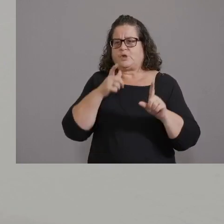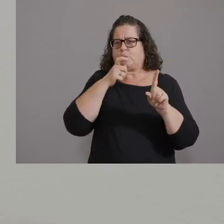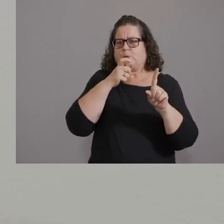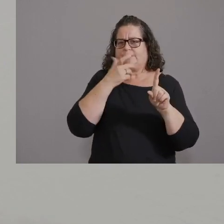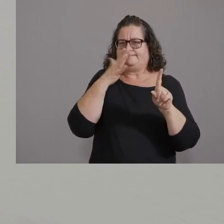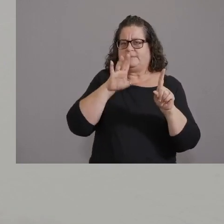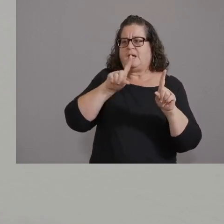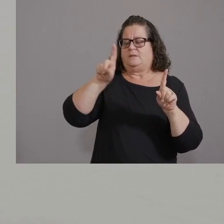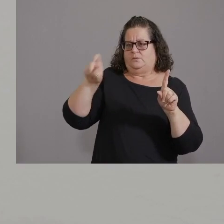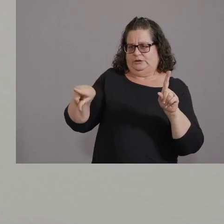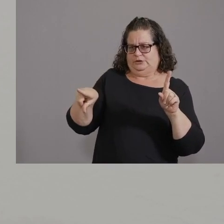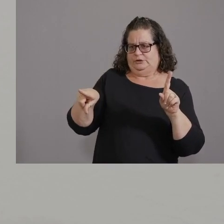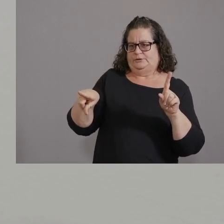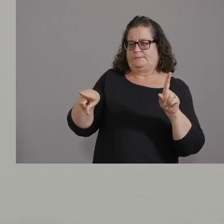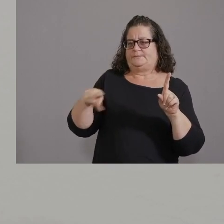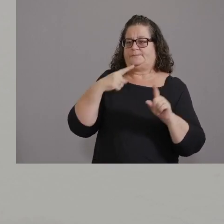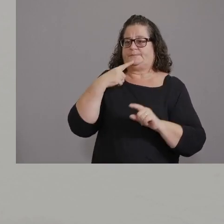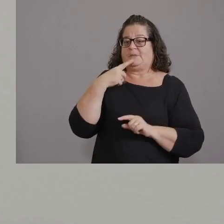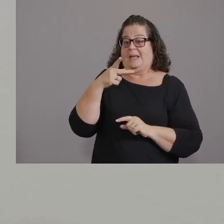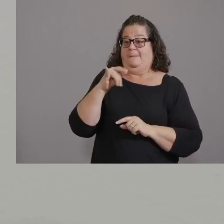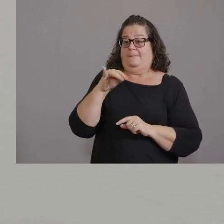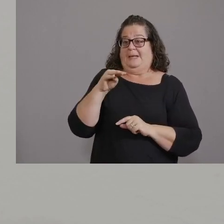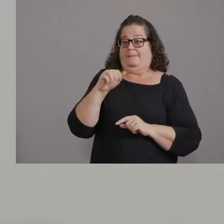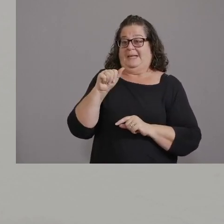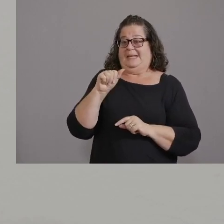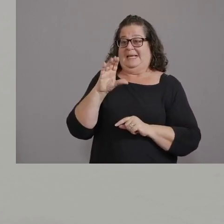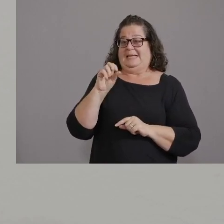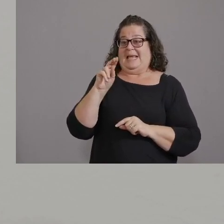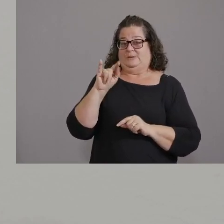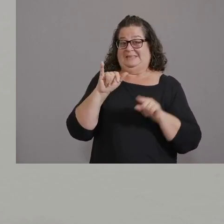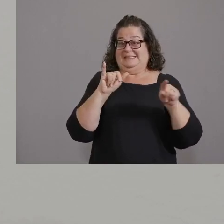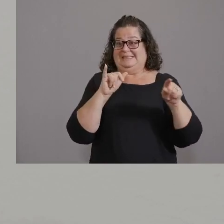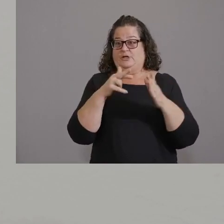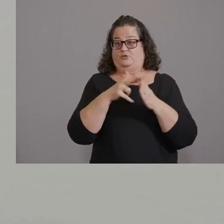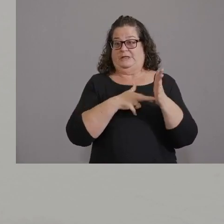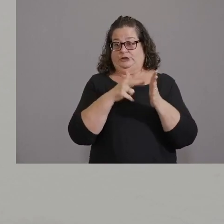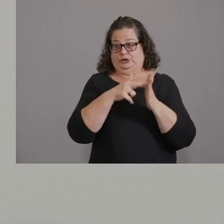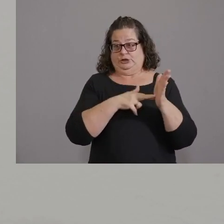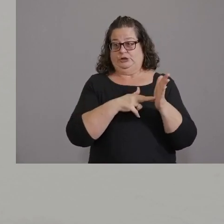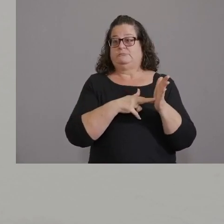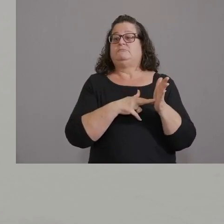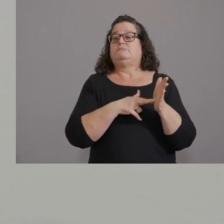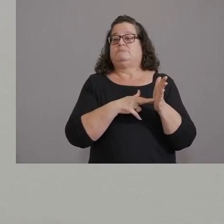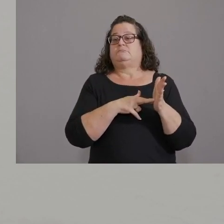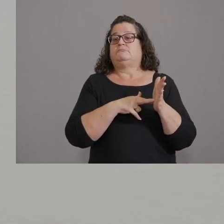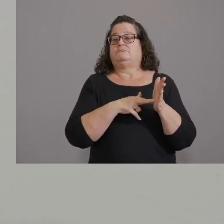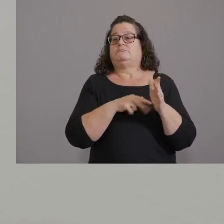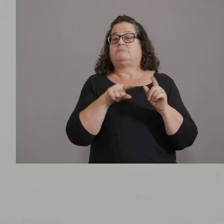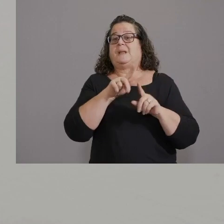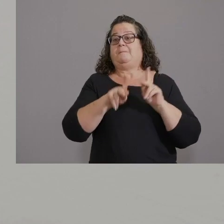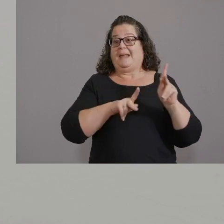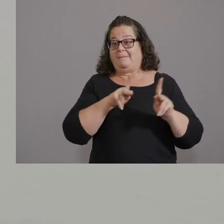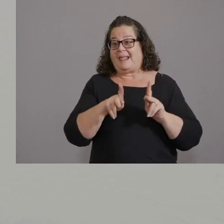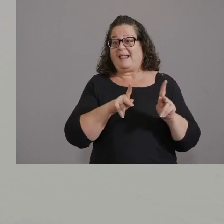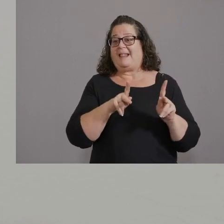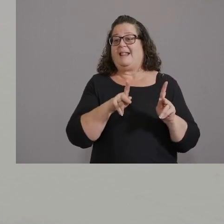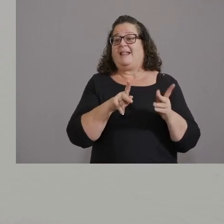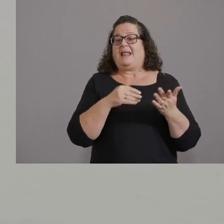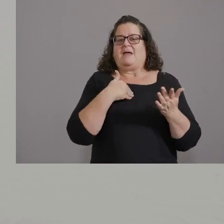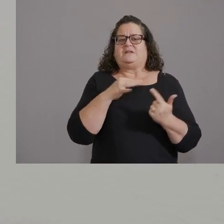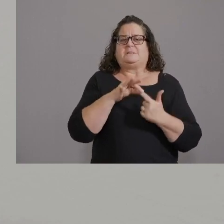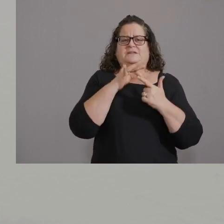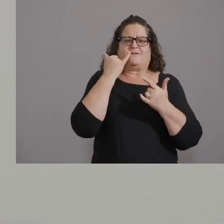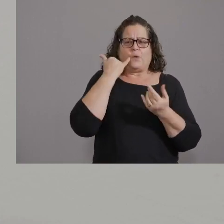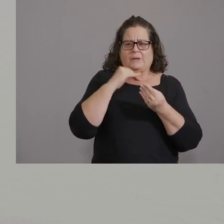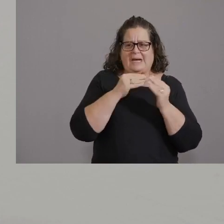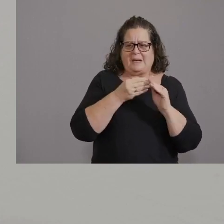issues registering for appointments on the online website. Our health department here has set up a phone number that was specifically supposed to be for mostly